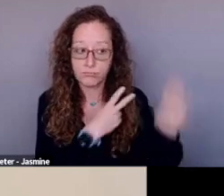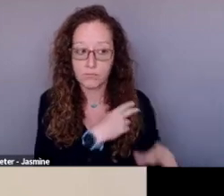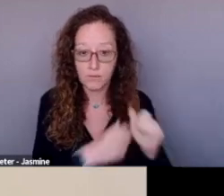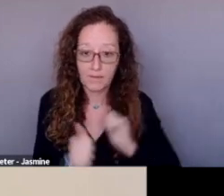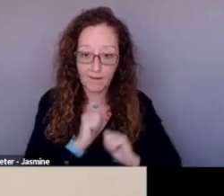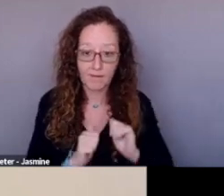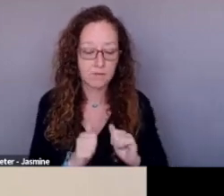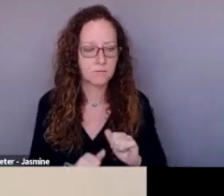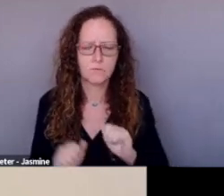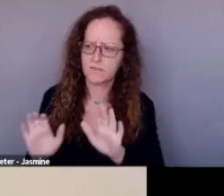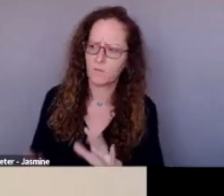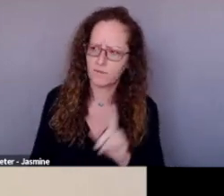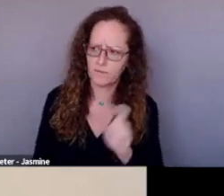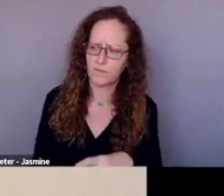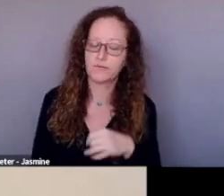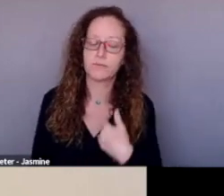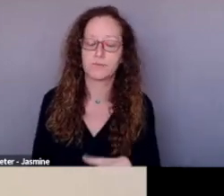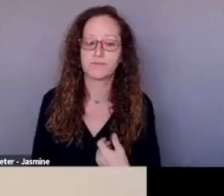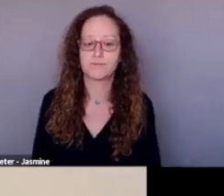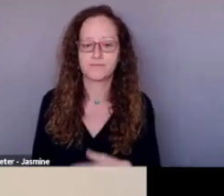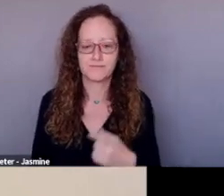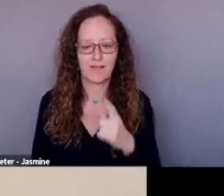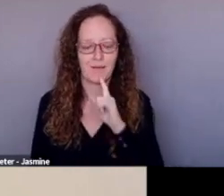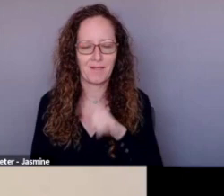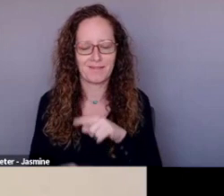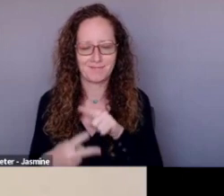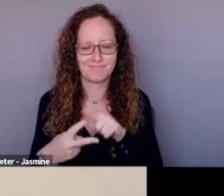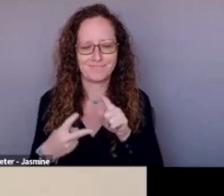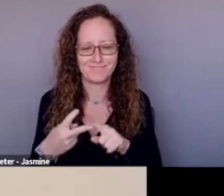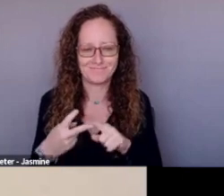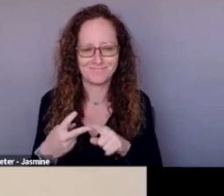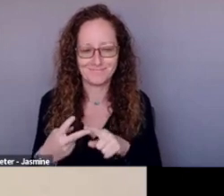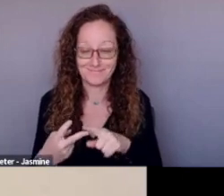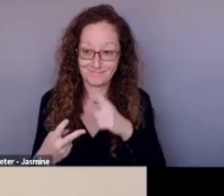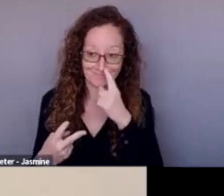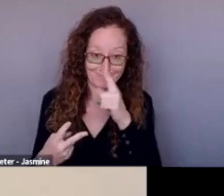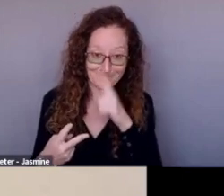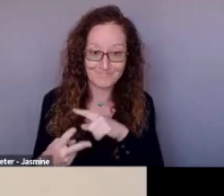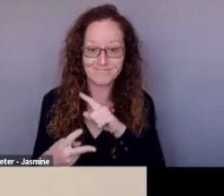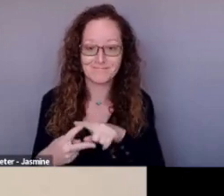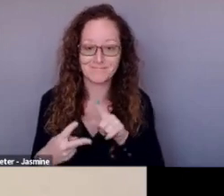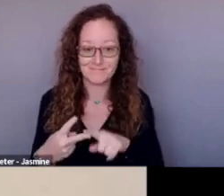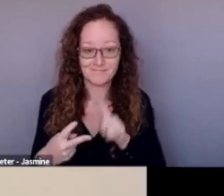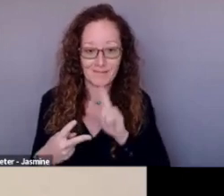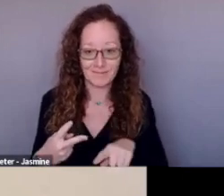question. So I'm going to answer that in two parts, if that's okay.